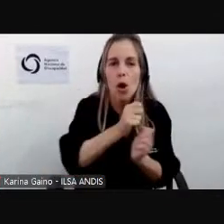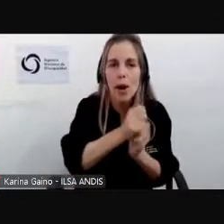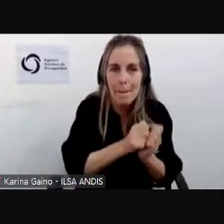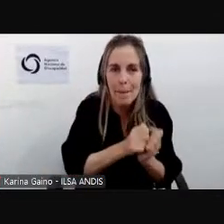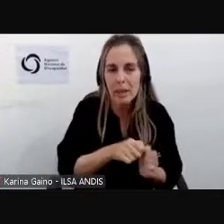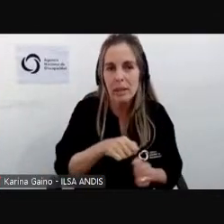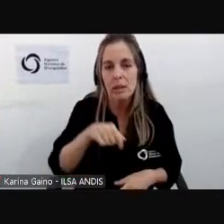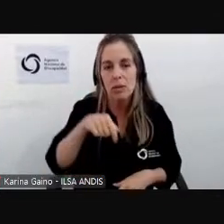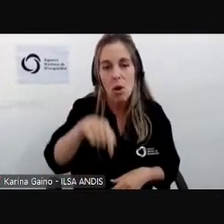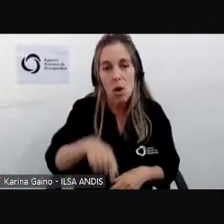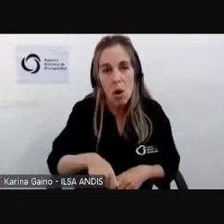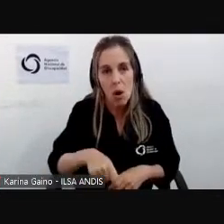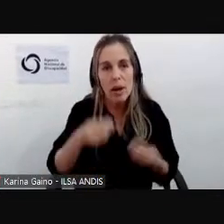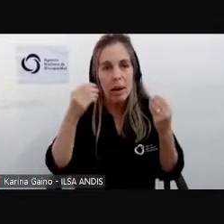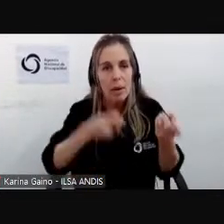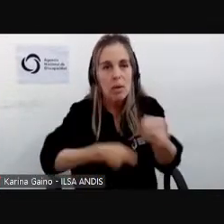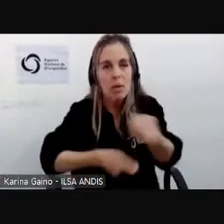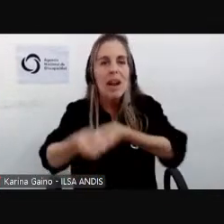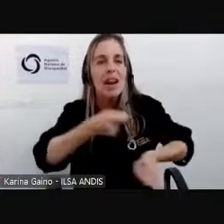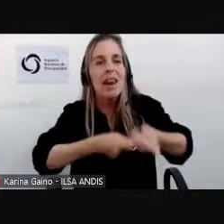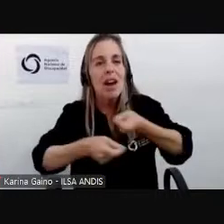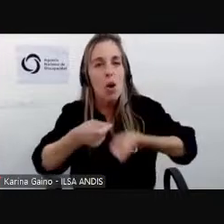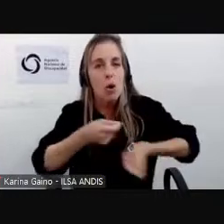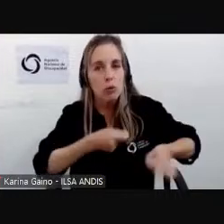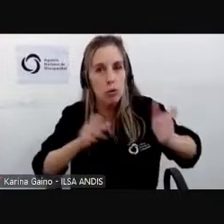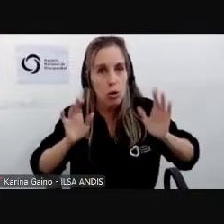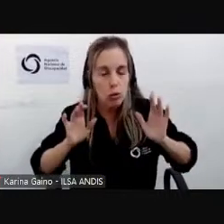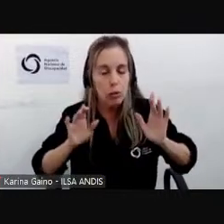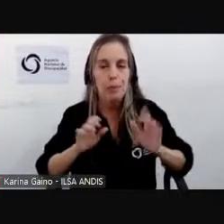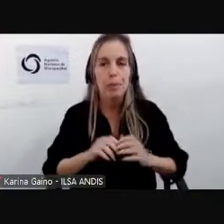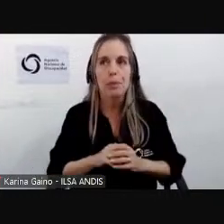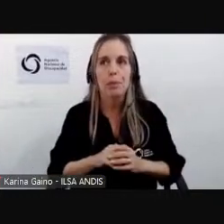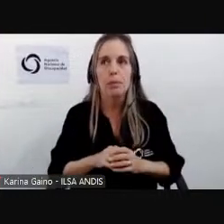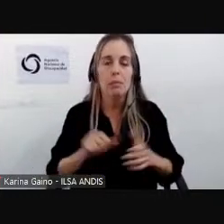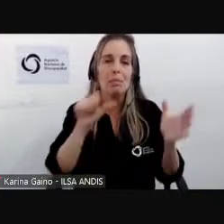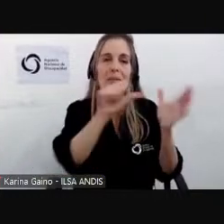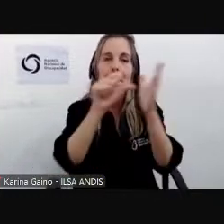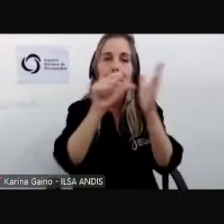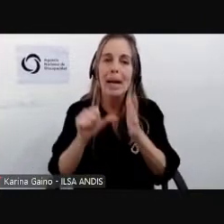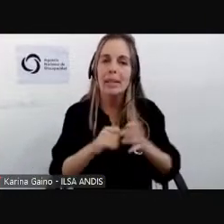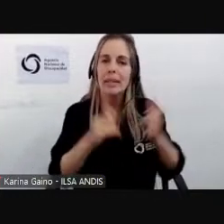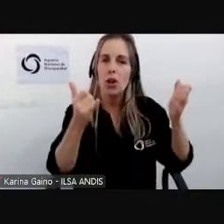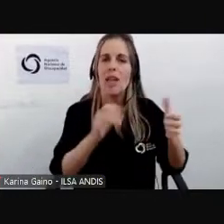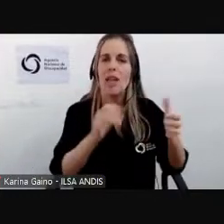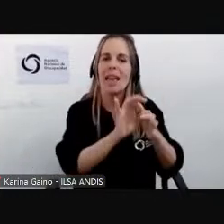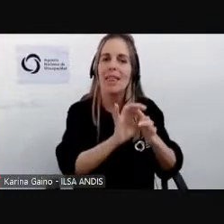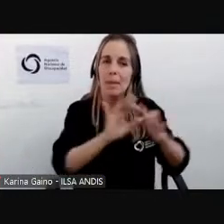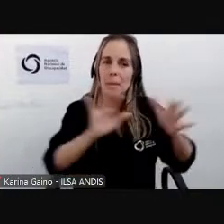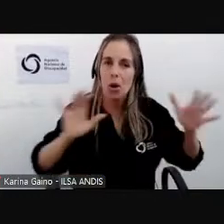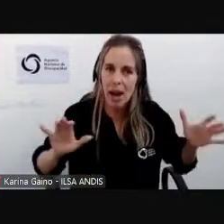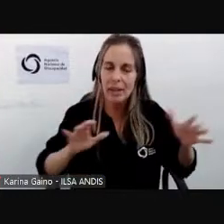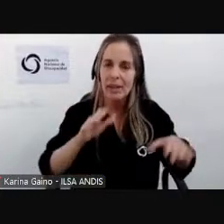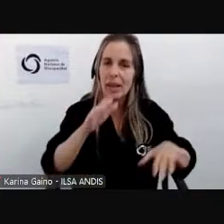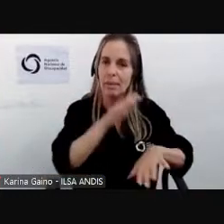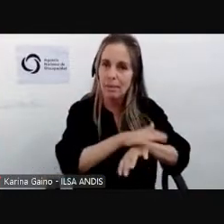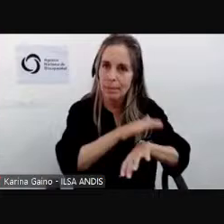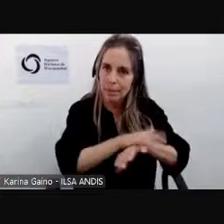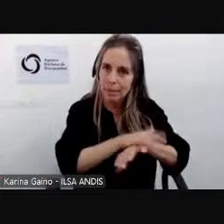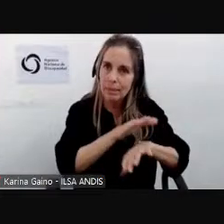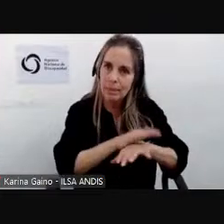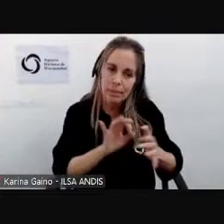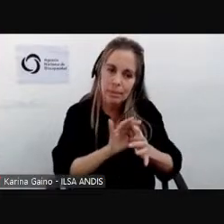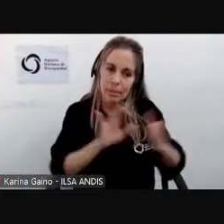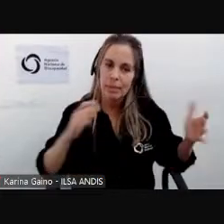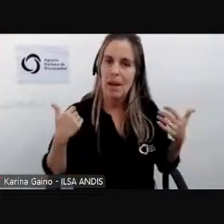business area or space is that today businesses in democratic states that commit